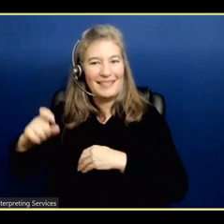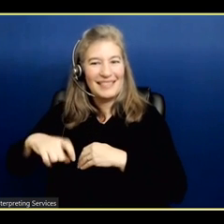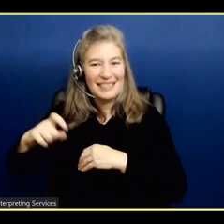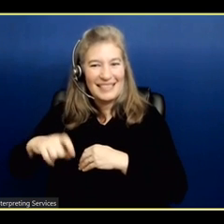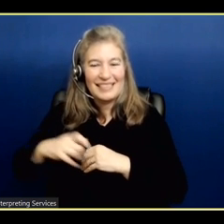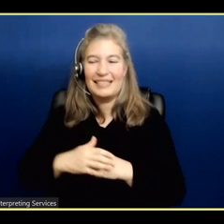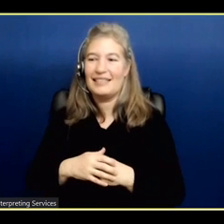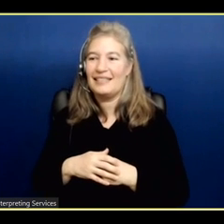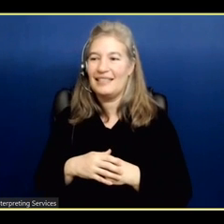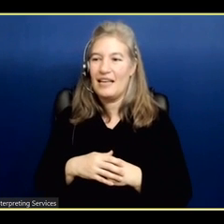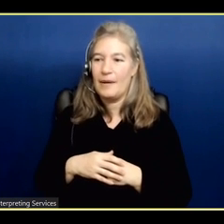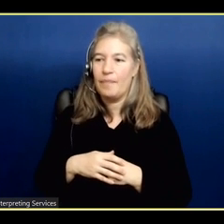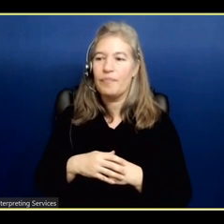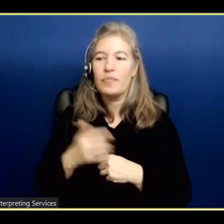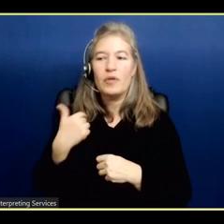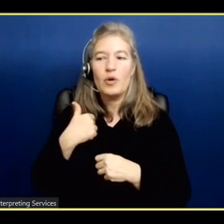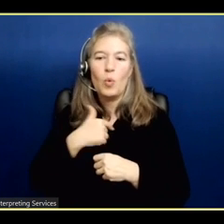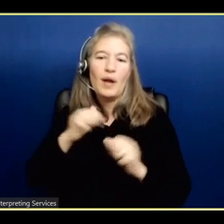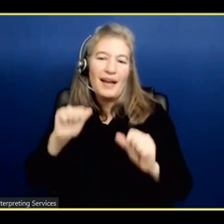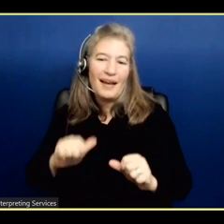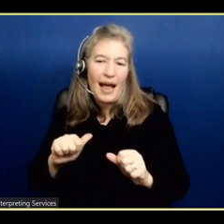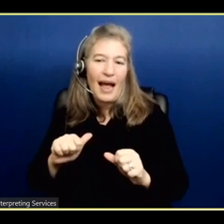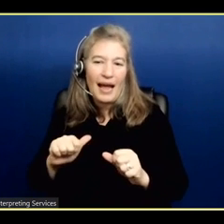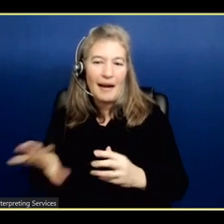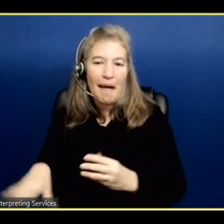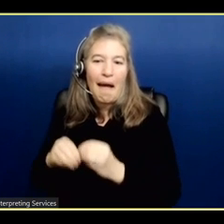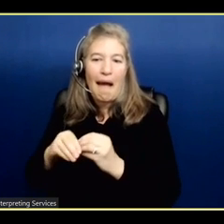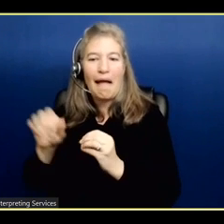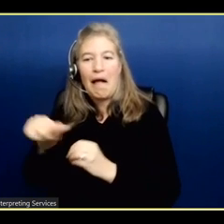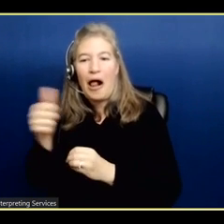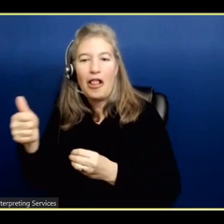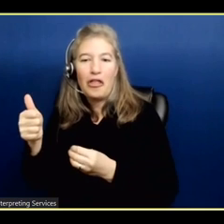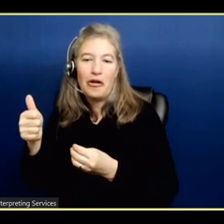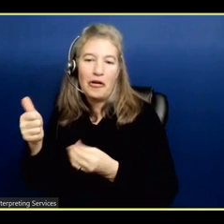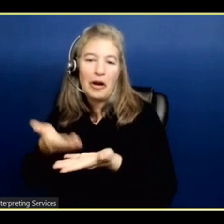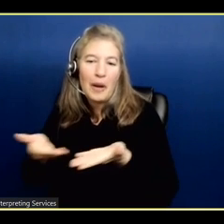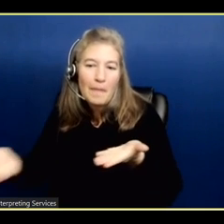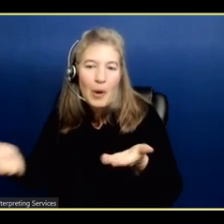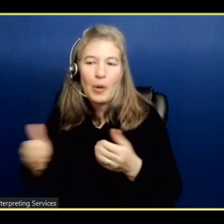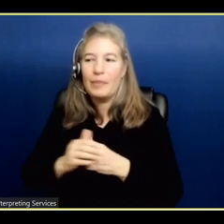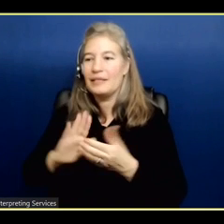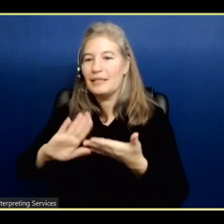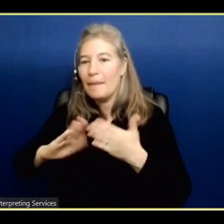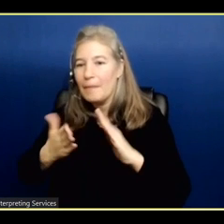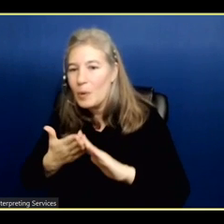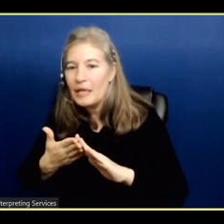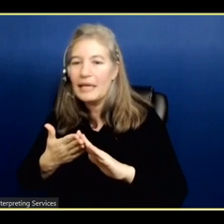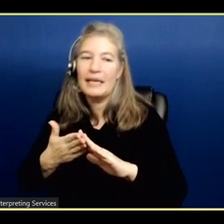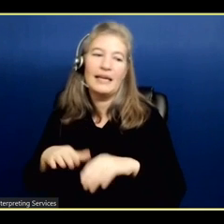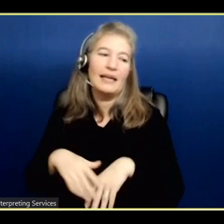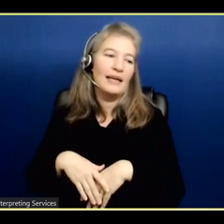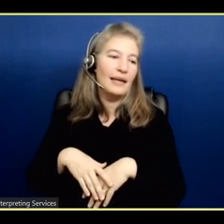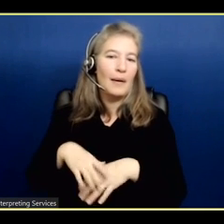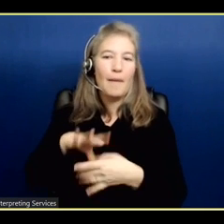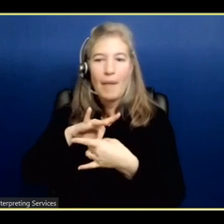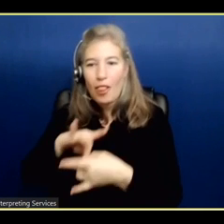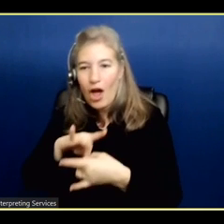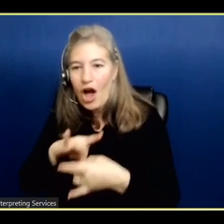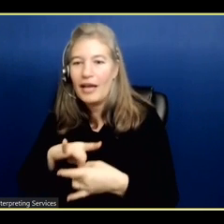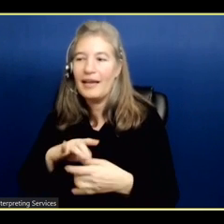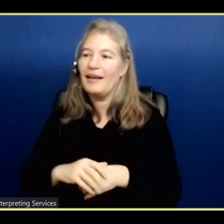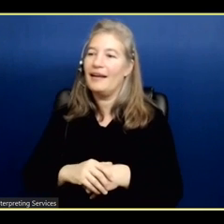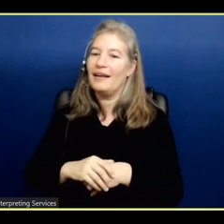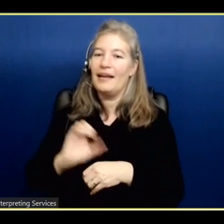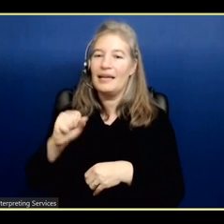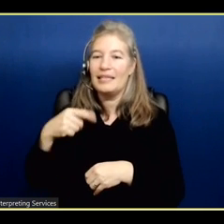started this conversation with a caveat even that there is no guarantee for future funding and still asking the group to use its